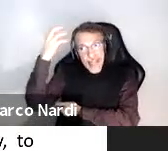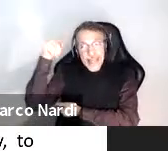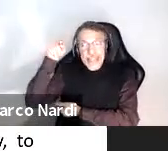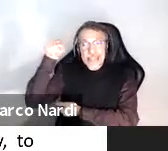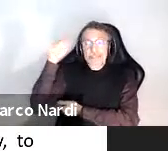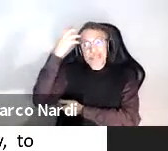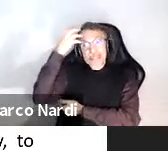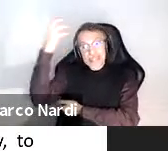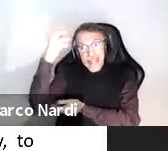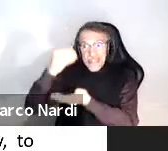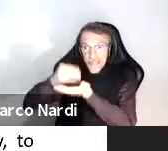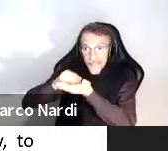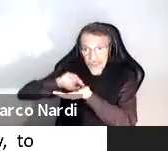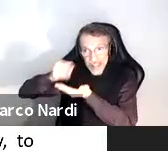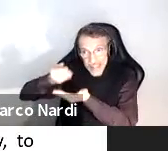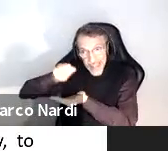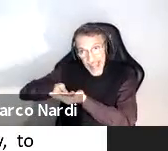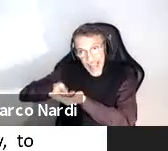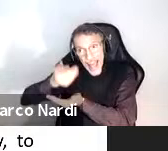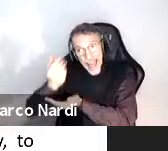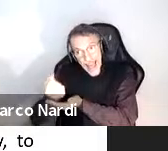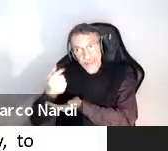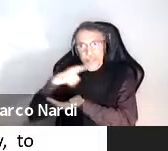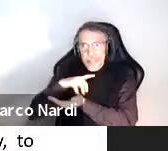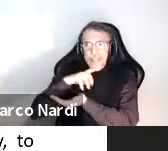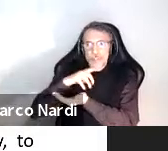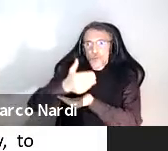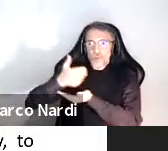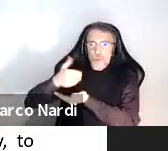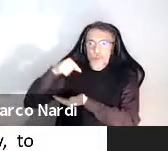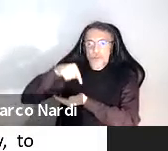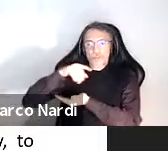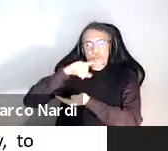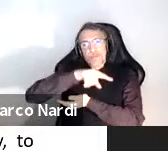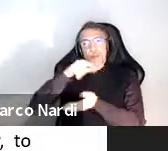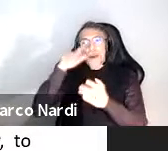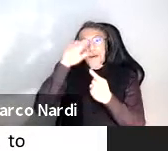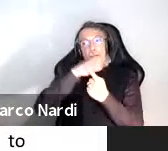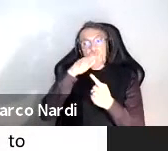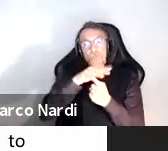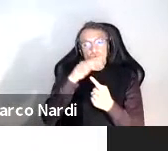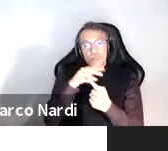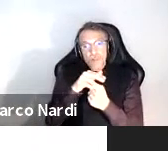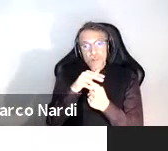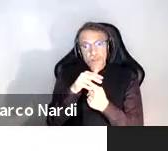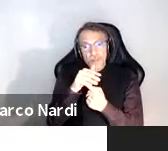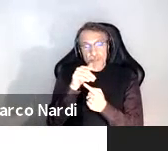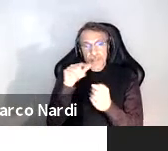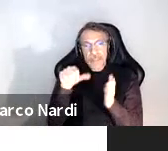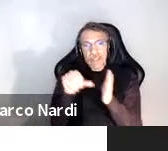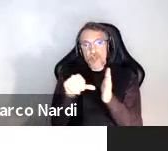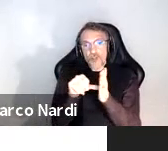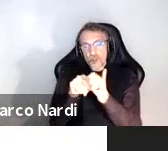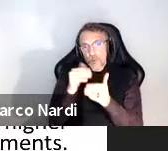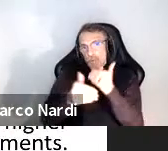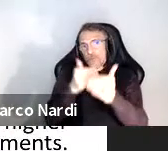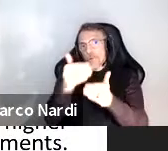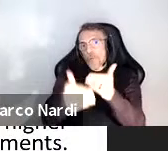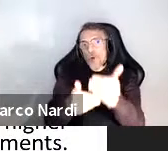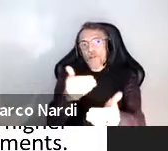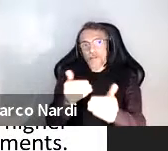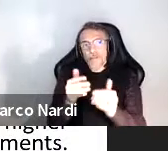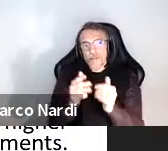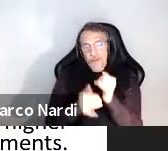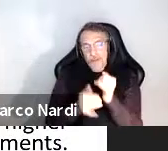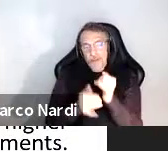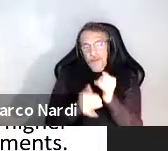some funding. Above all, sound debt management is the most important issue going forward. So as a